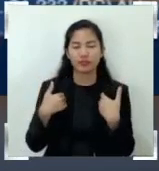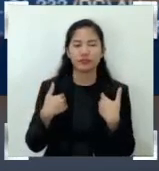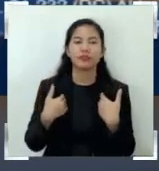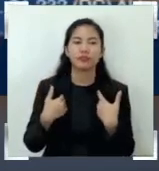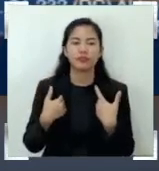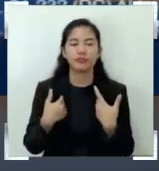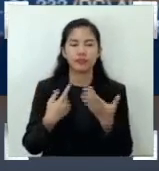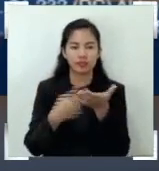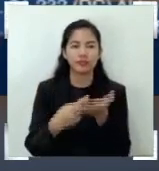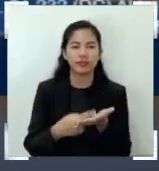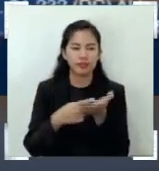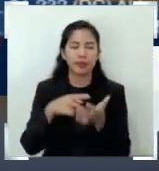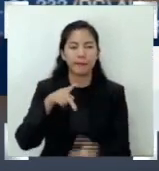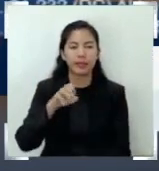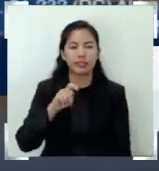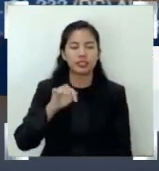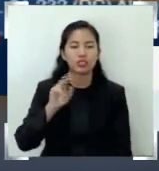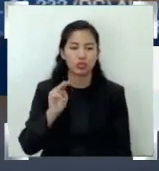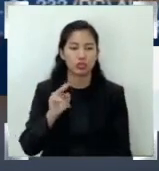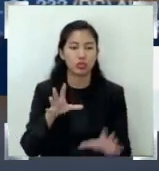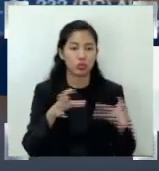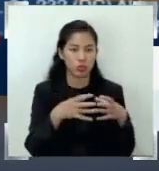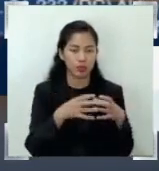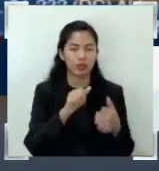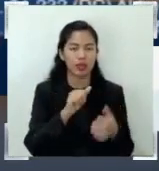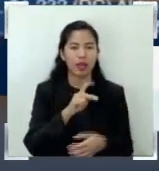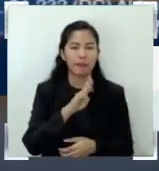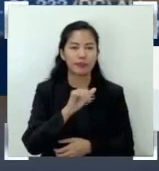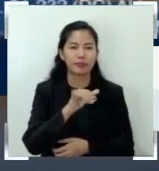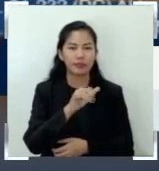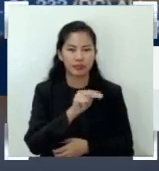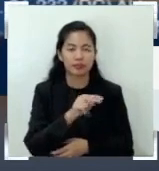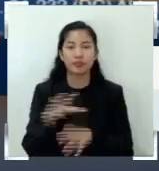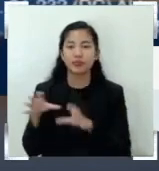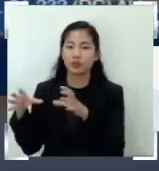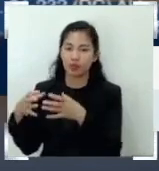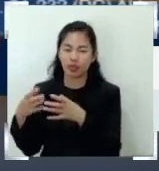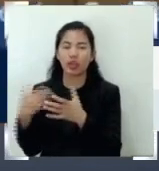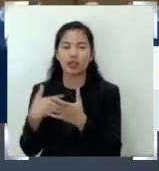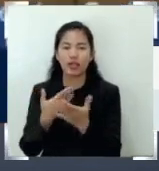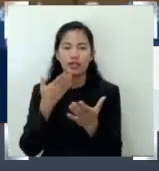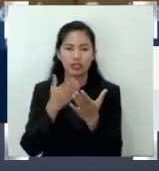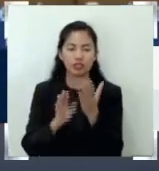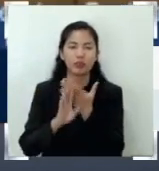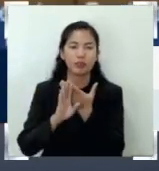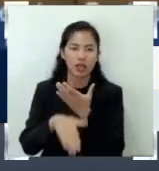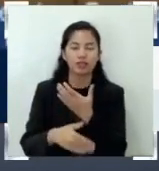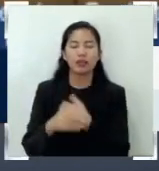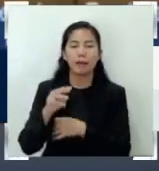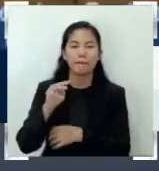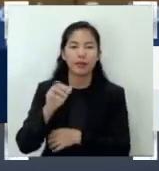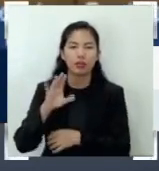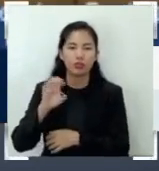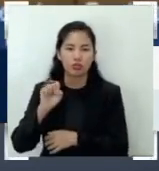Action Party, petisyon ng grupong Campaign Against the Return of the Marcoses and Martial Law, Bonifacio Ilagan, at mga religious